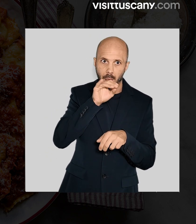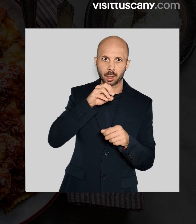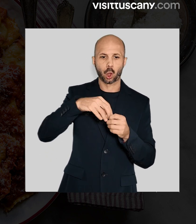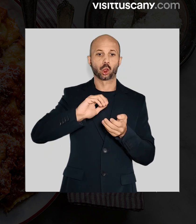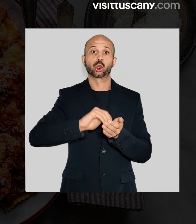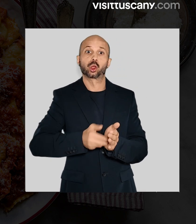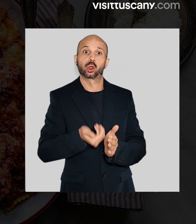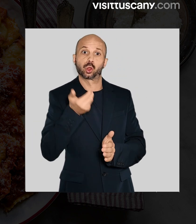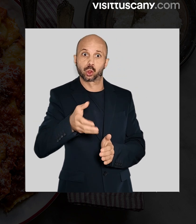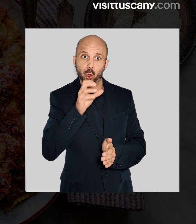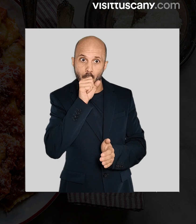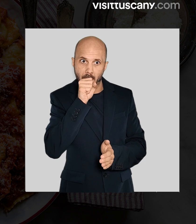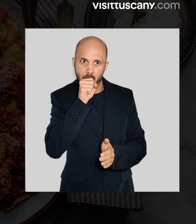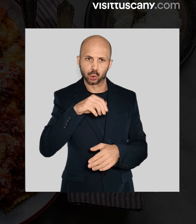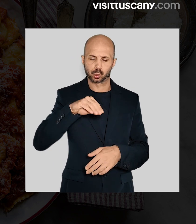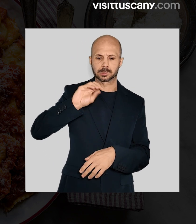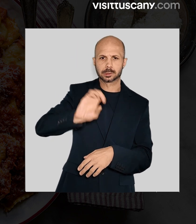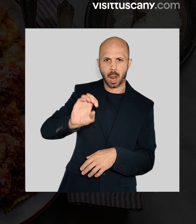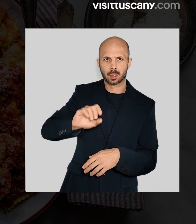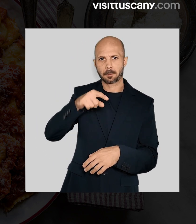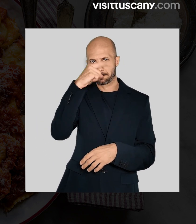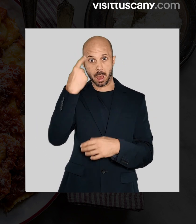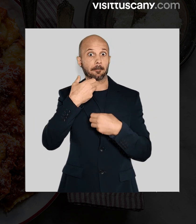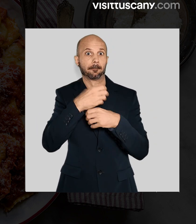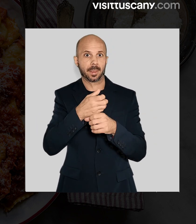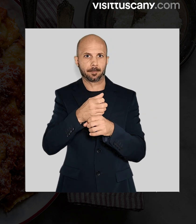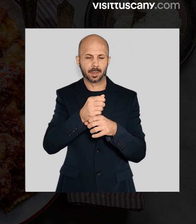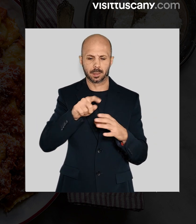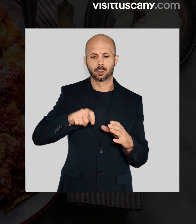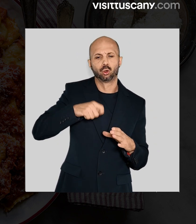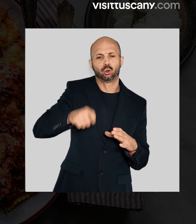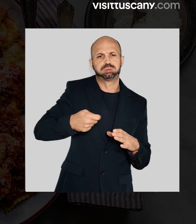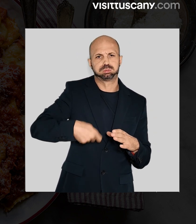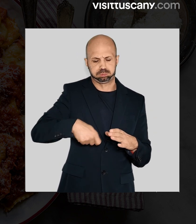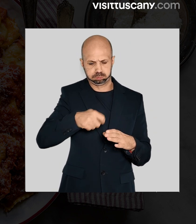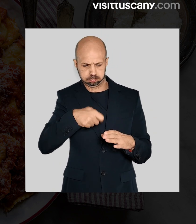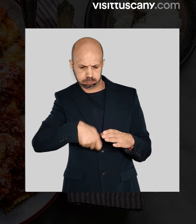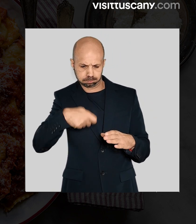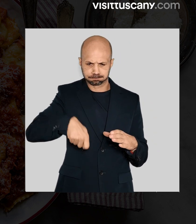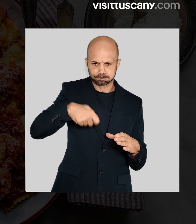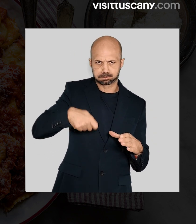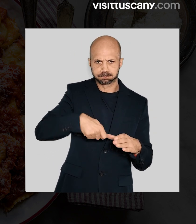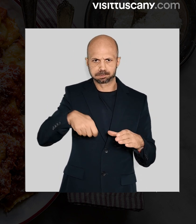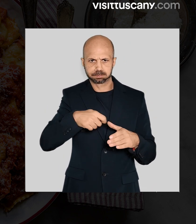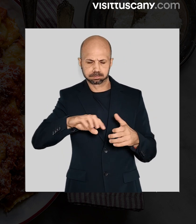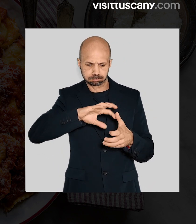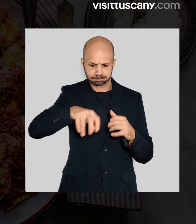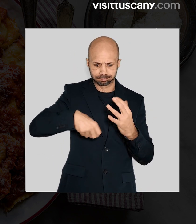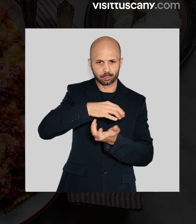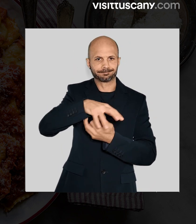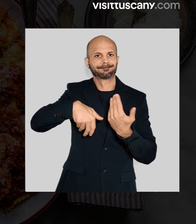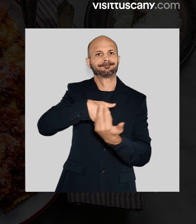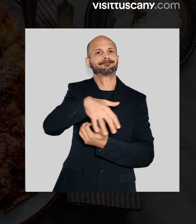Mash the potatoes into a bowl and add the garlic, parsley, tomato paste, salt and pepper.